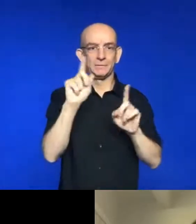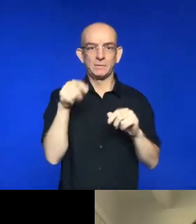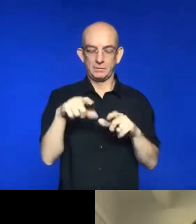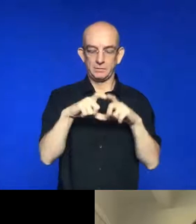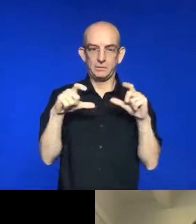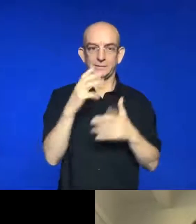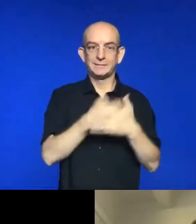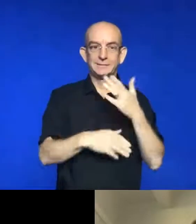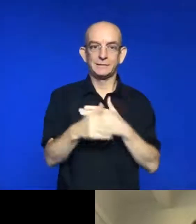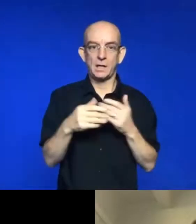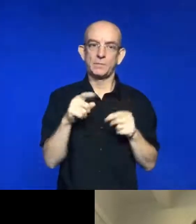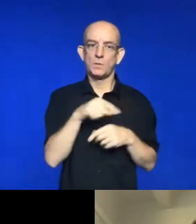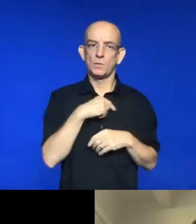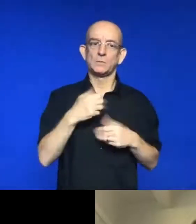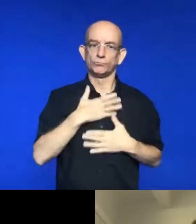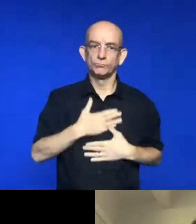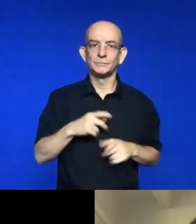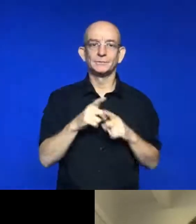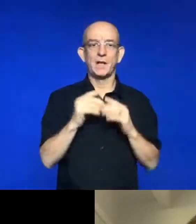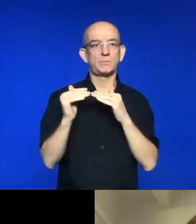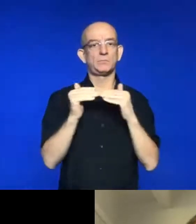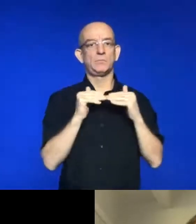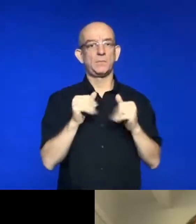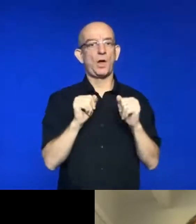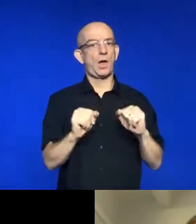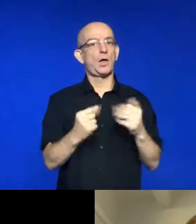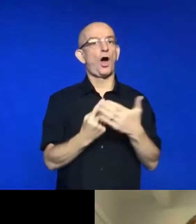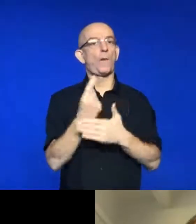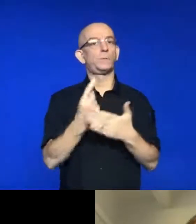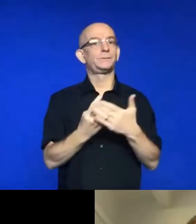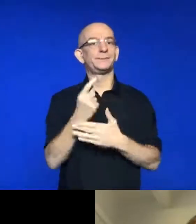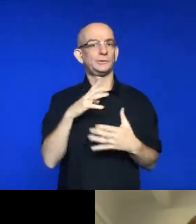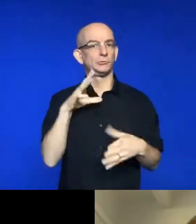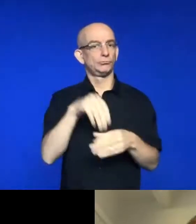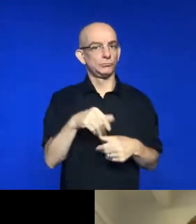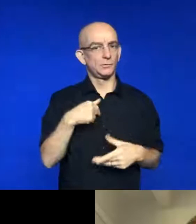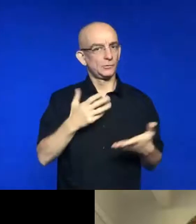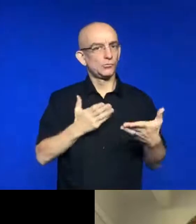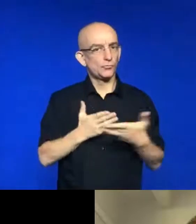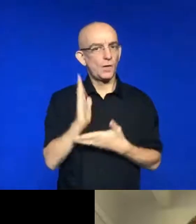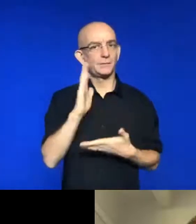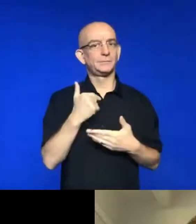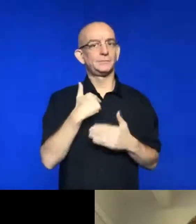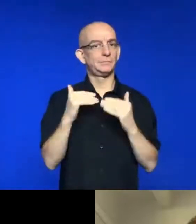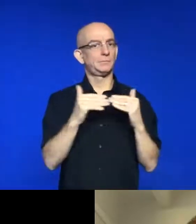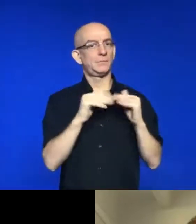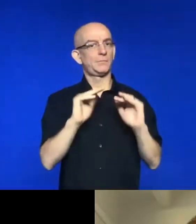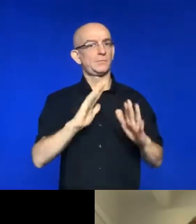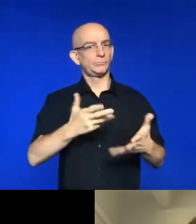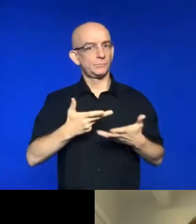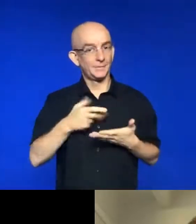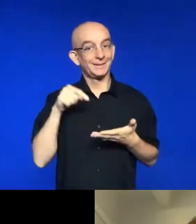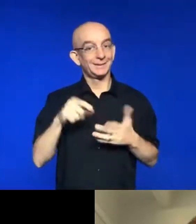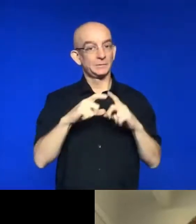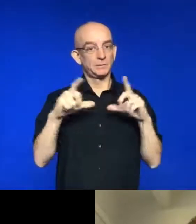be a tool to help us equalize opportunity. I think this can help also within the disability movement and government to